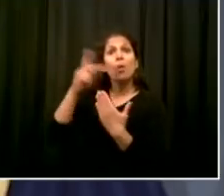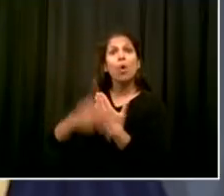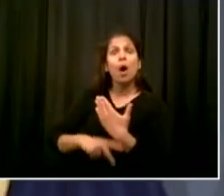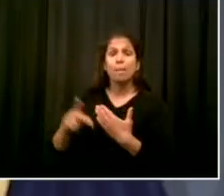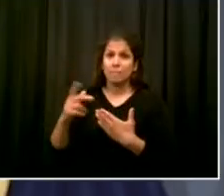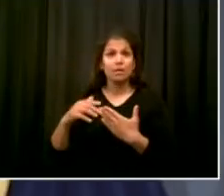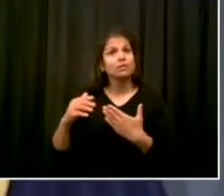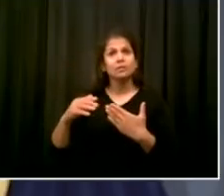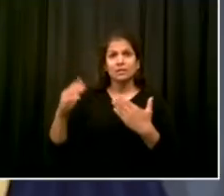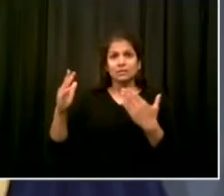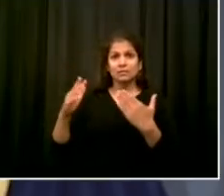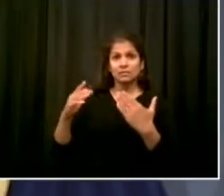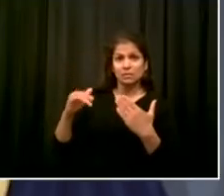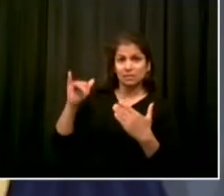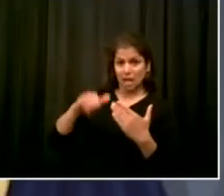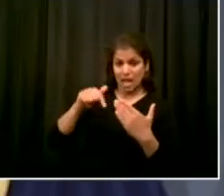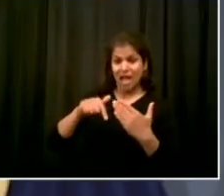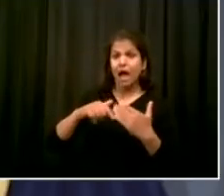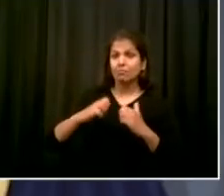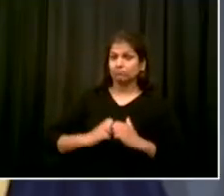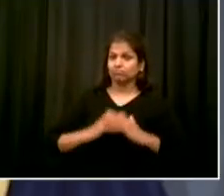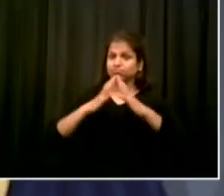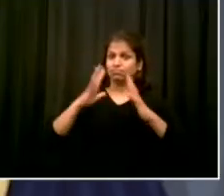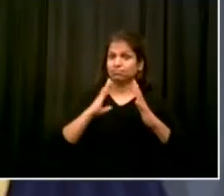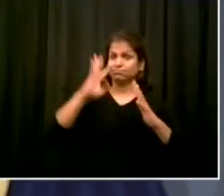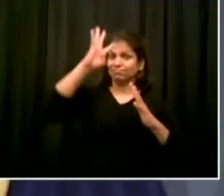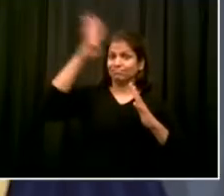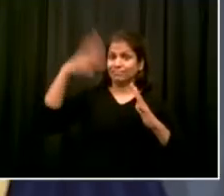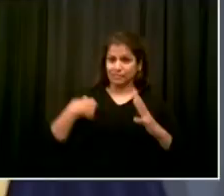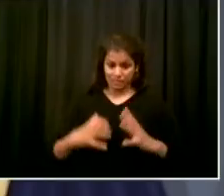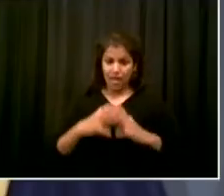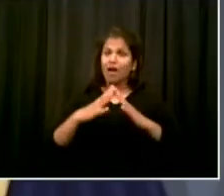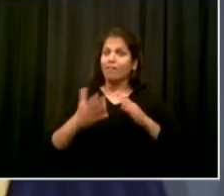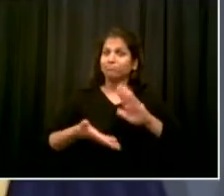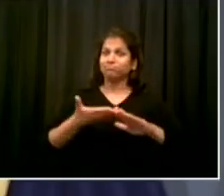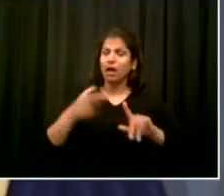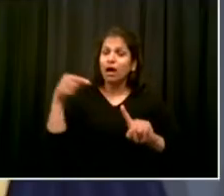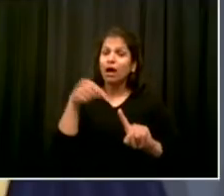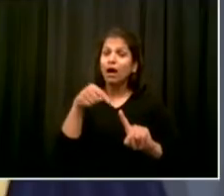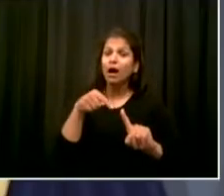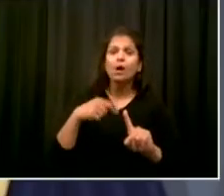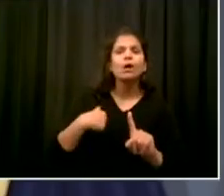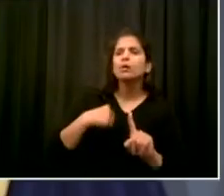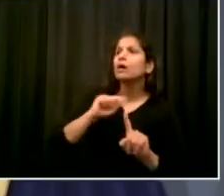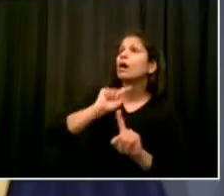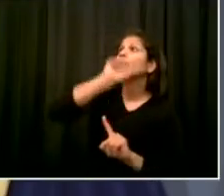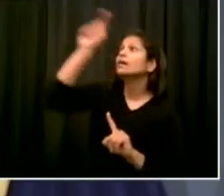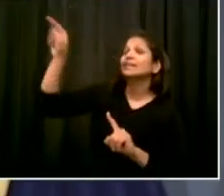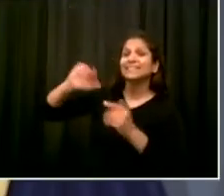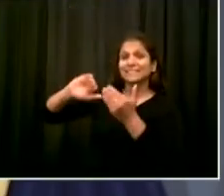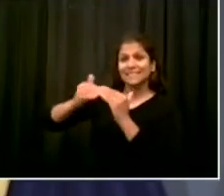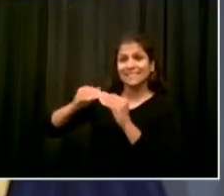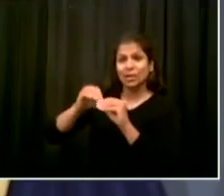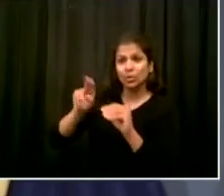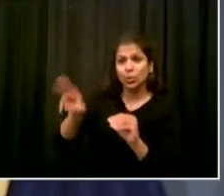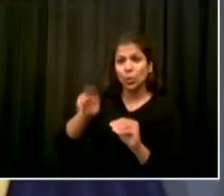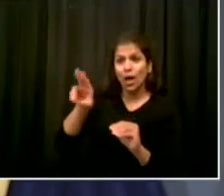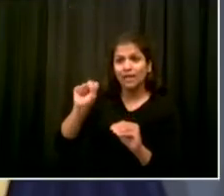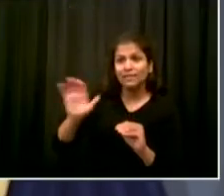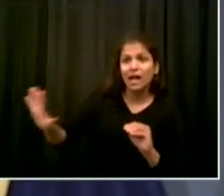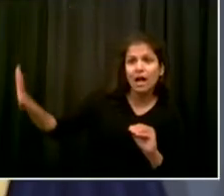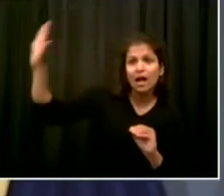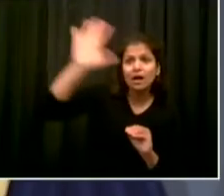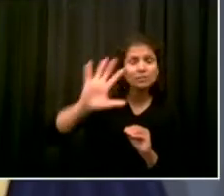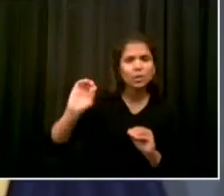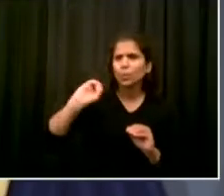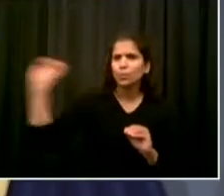NYC Care. So they'll be in place in all 5 boroughs by September. And then the point about expansion, the COVID